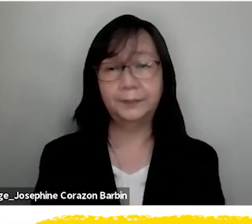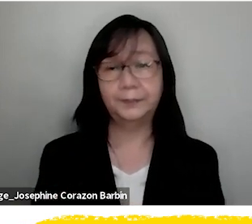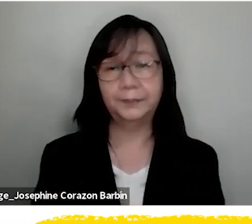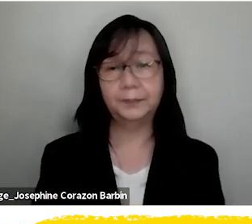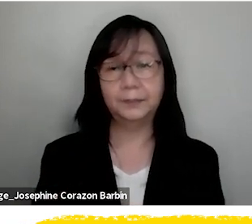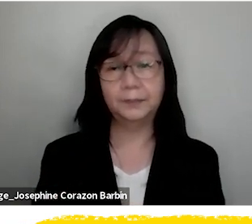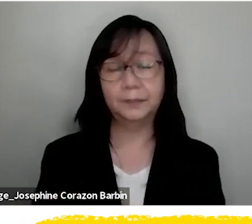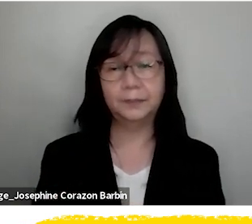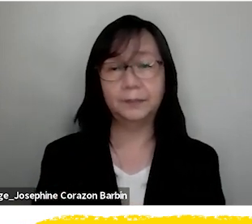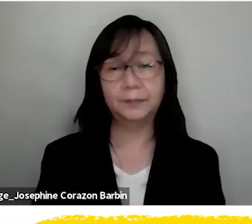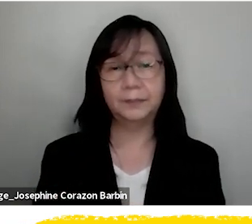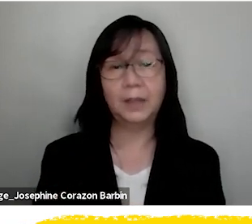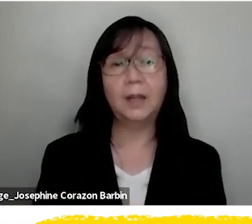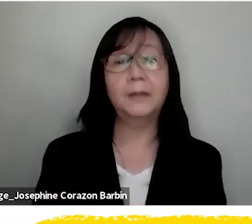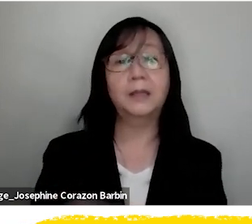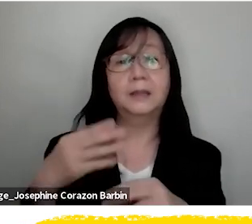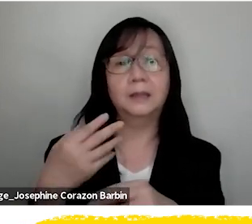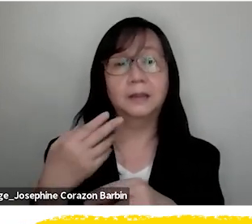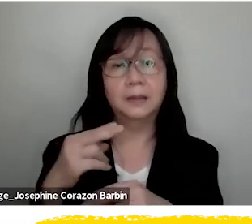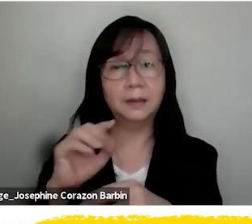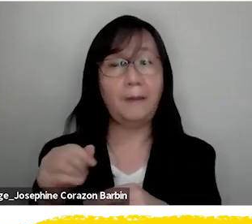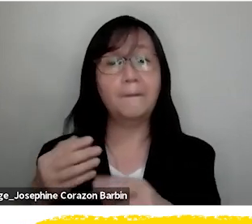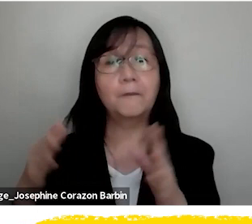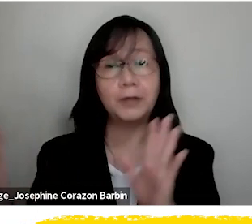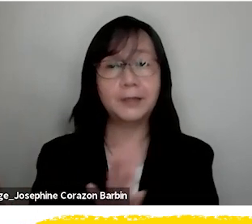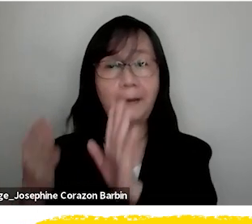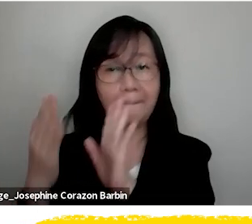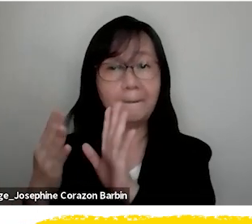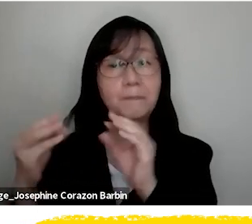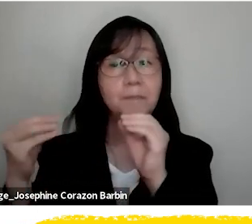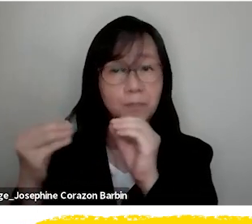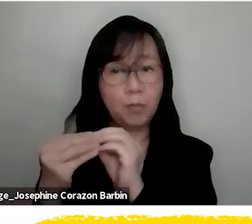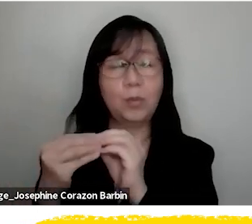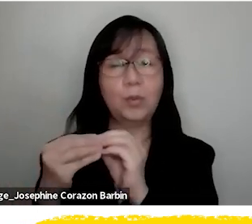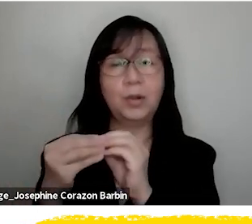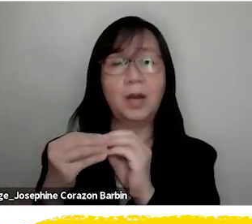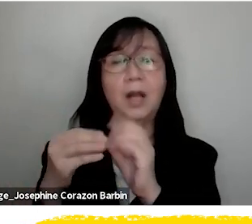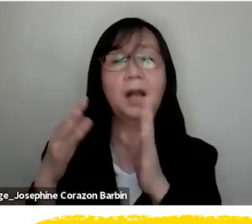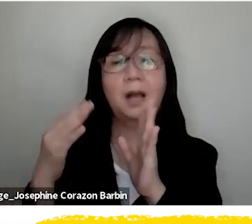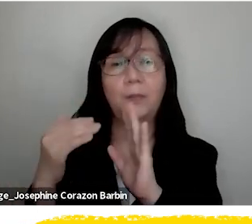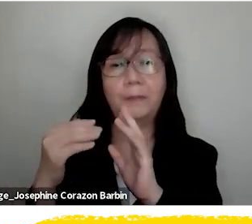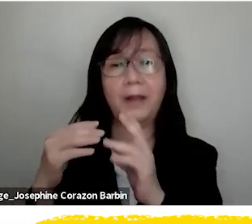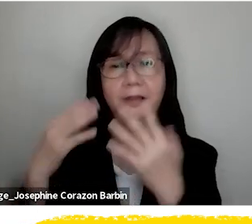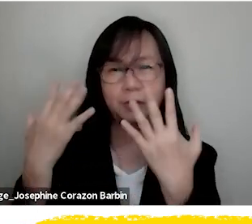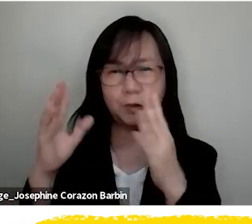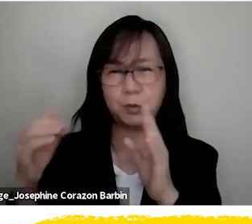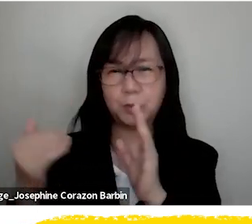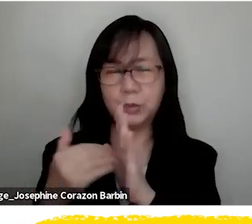The child human rights defenders face additional barriers when it comes to exercising their rights